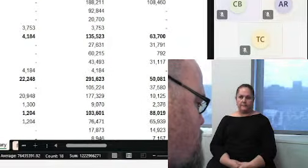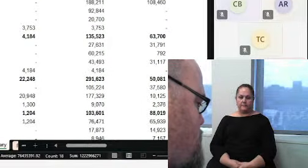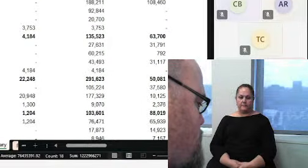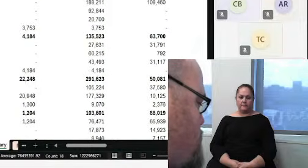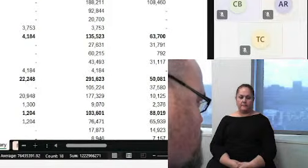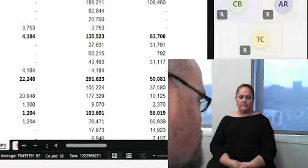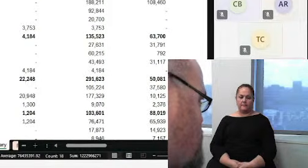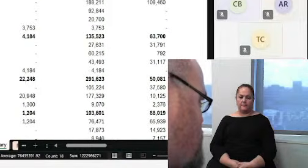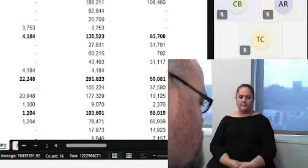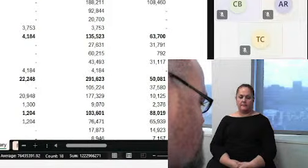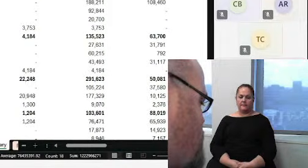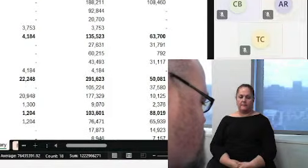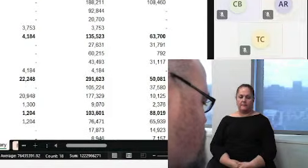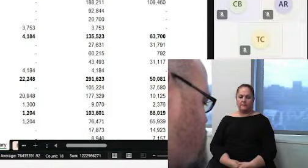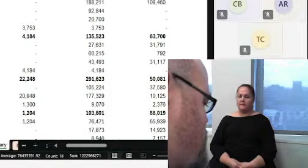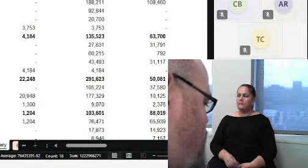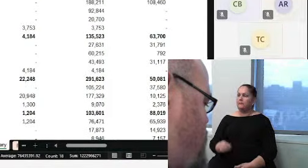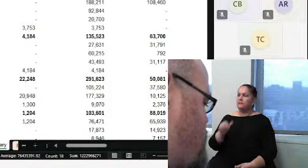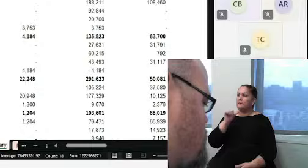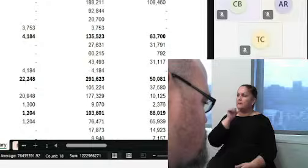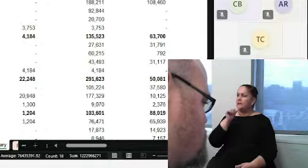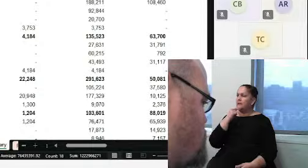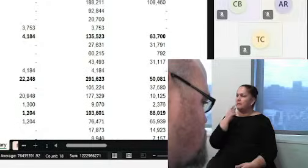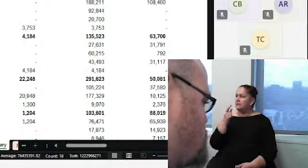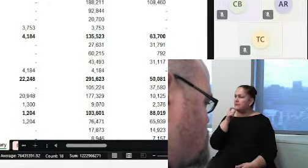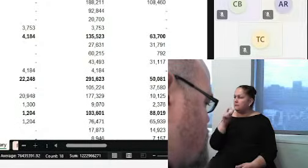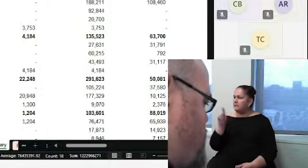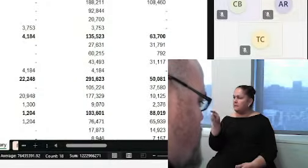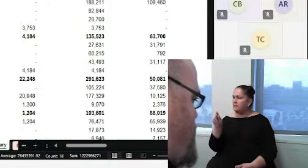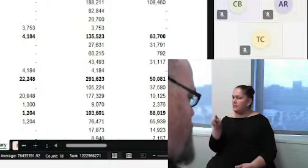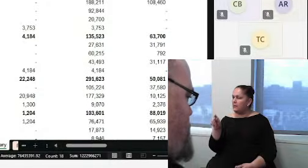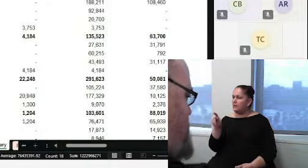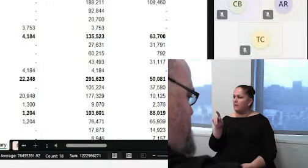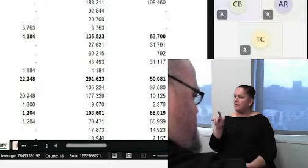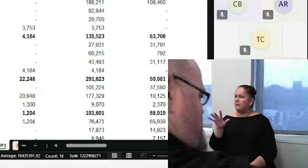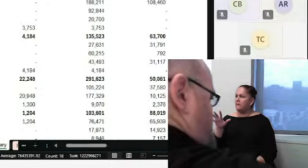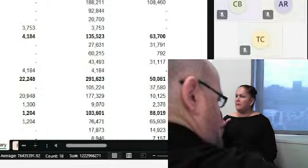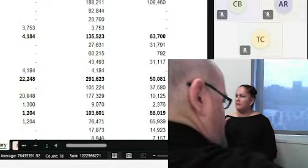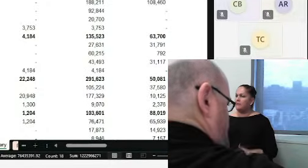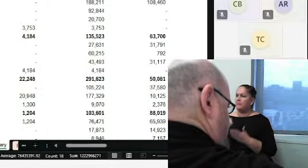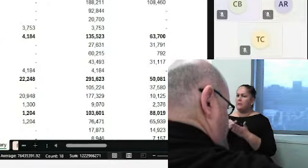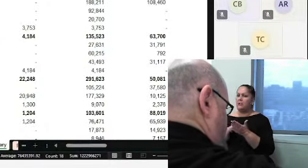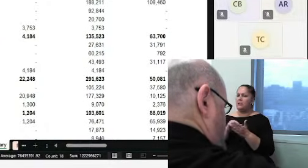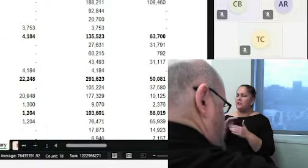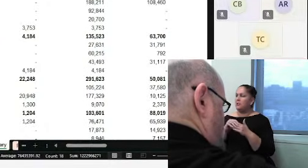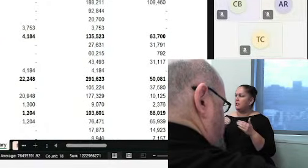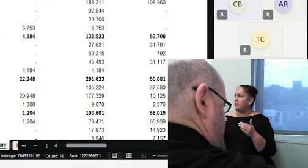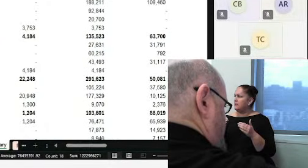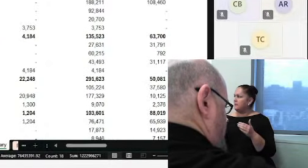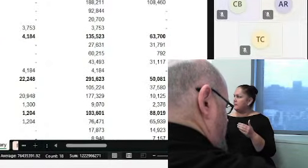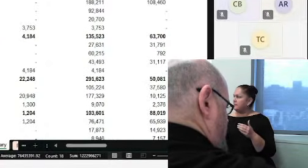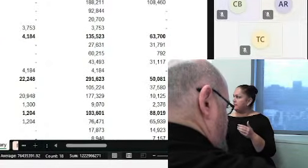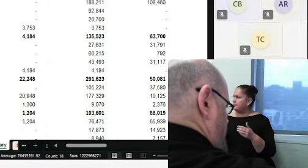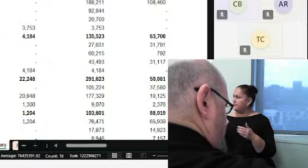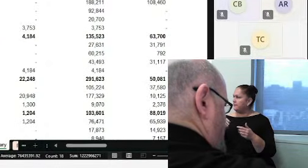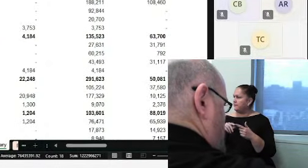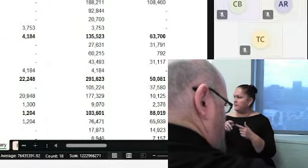see fiscal year 2026, non-federal has $4.5 million. I want to understand your questions. We